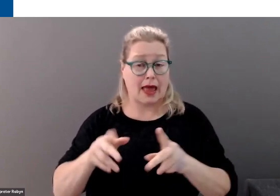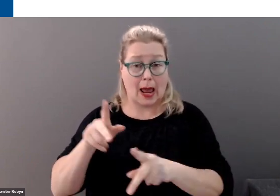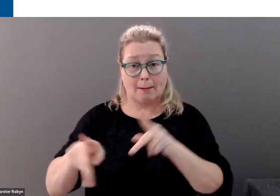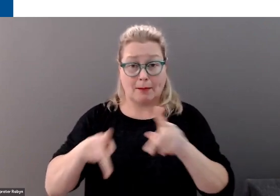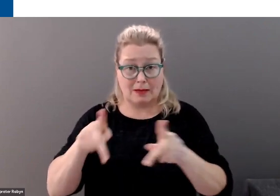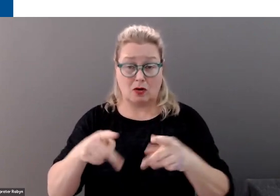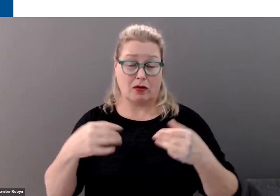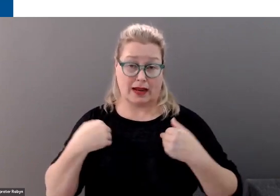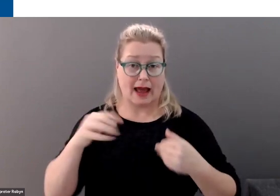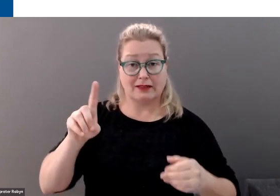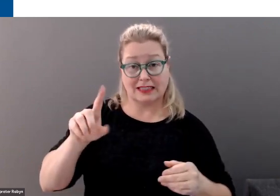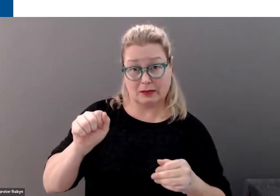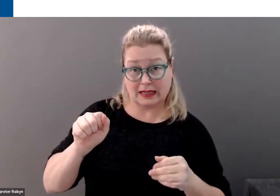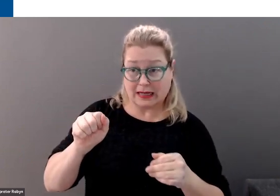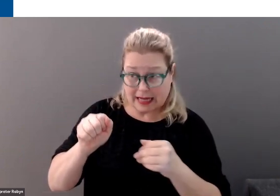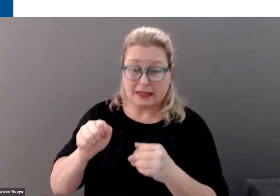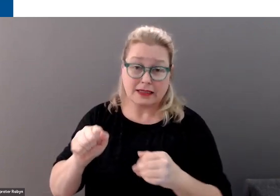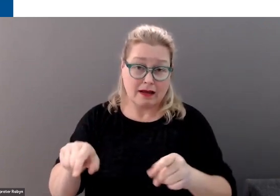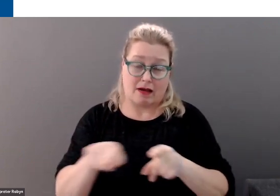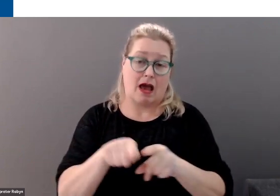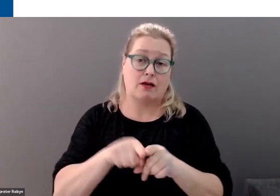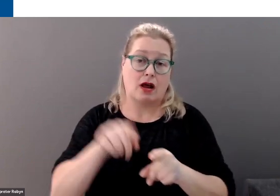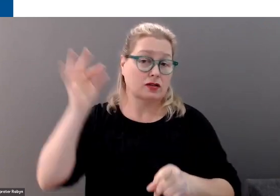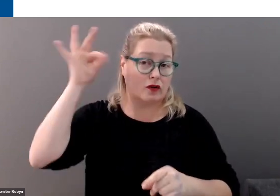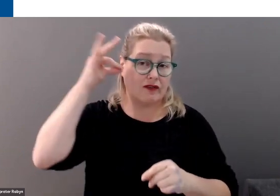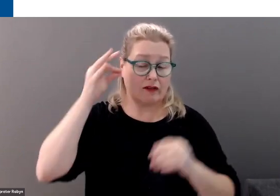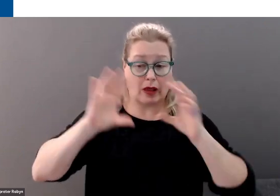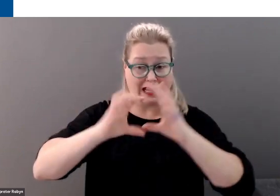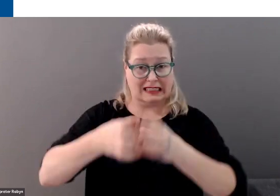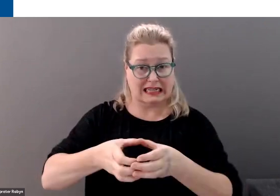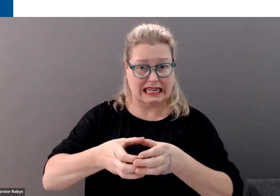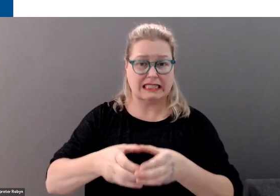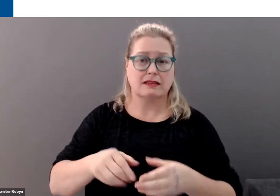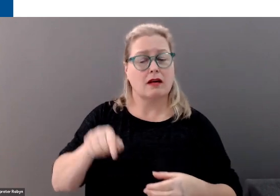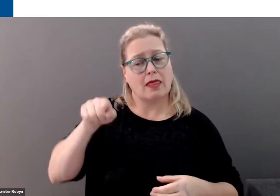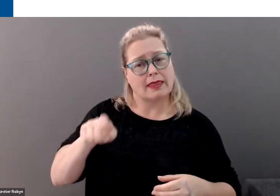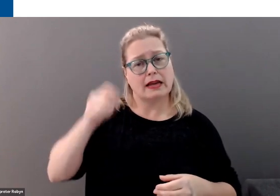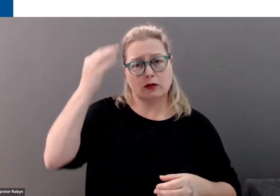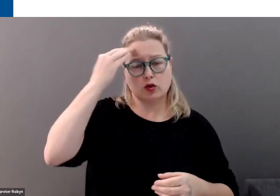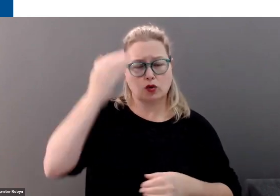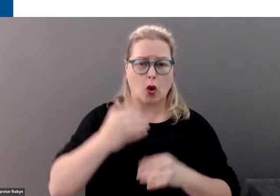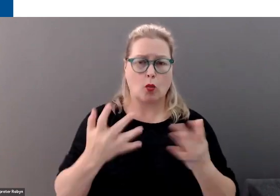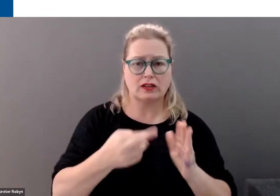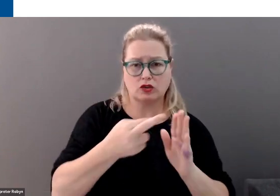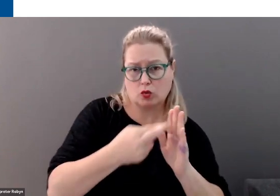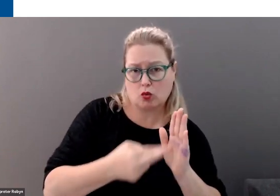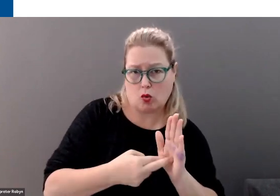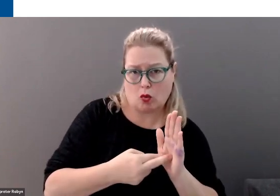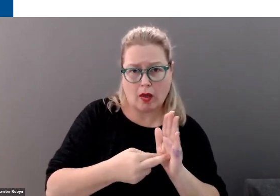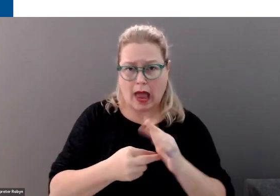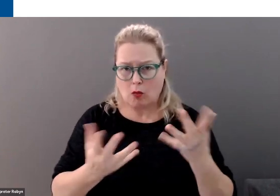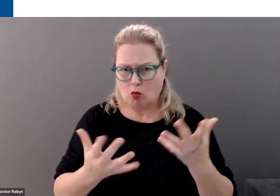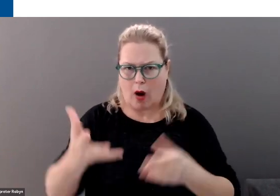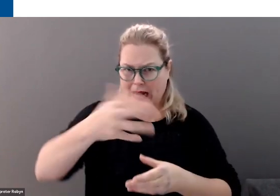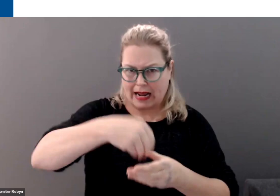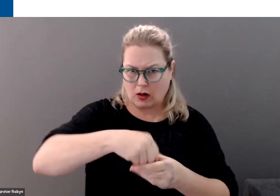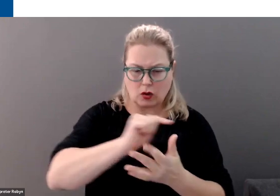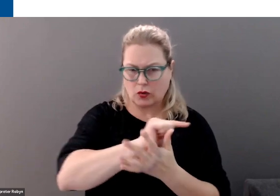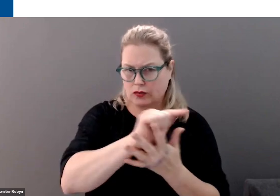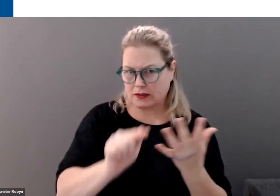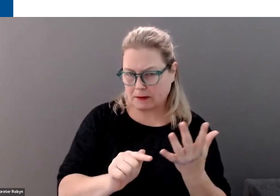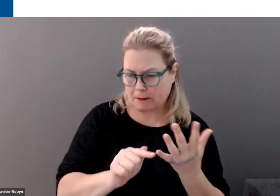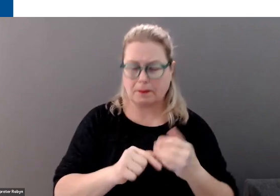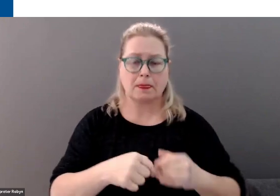entities understand the rule and what's in it. And speaking for ACL, I saw many folks